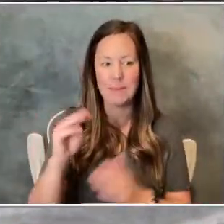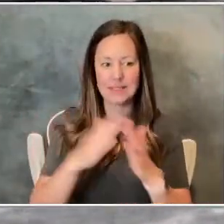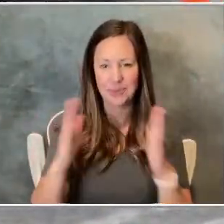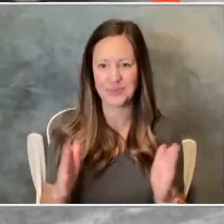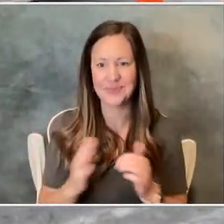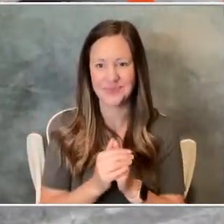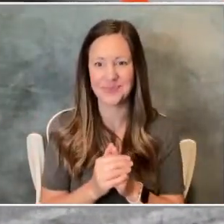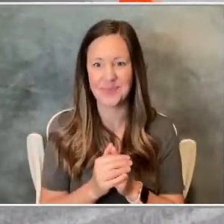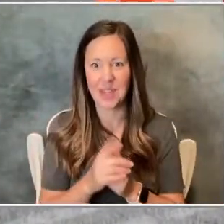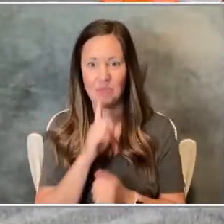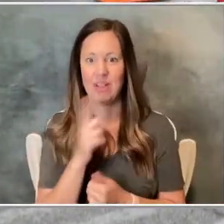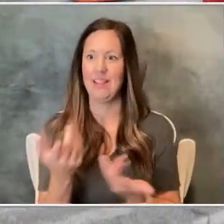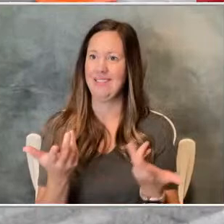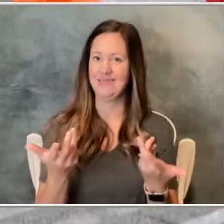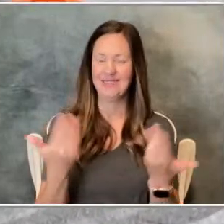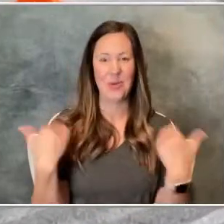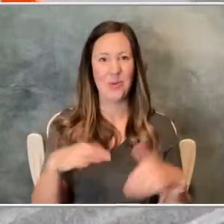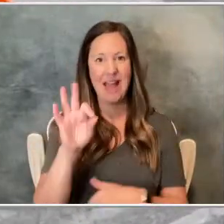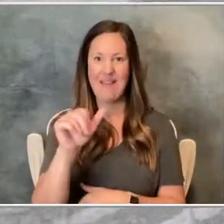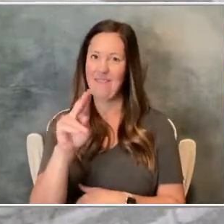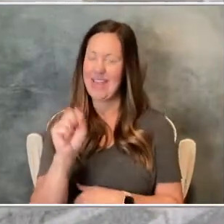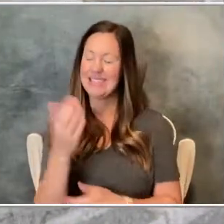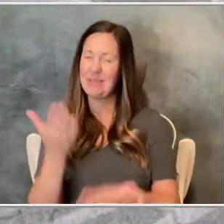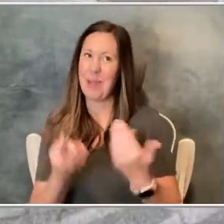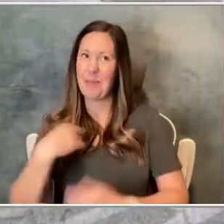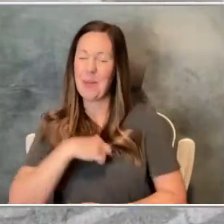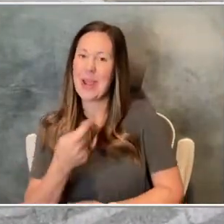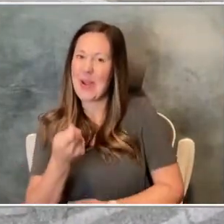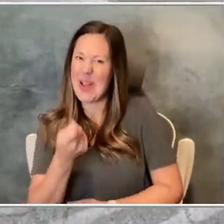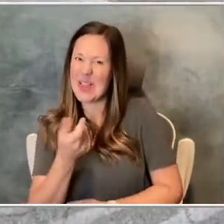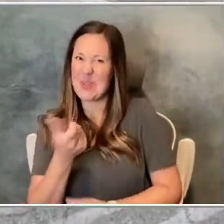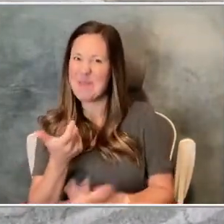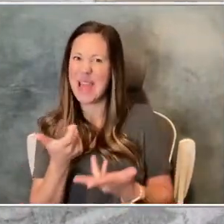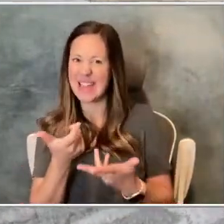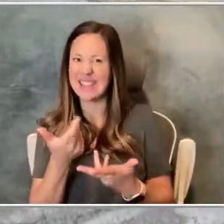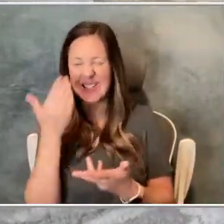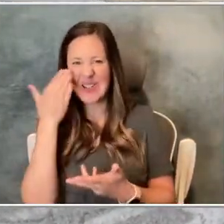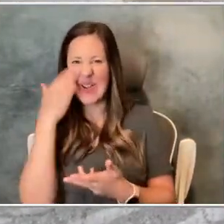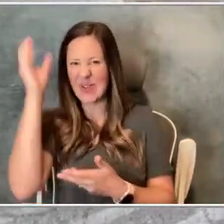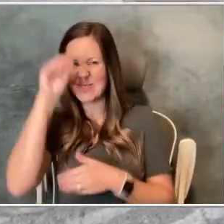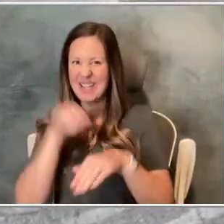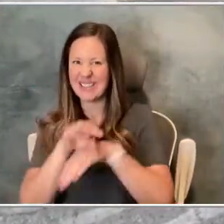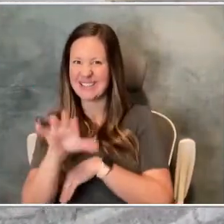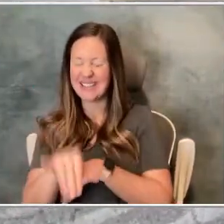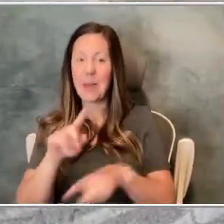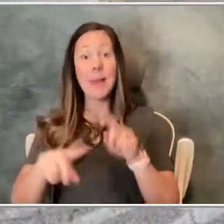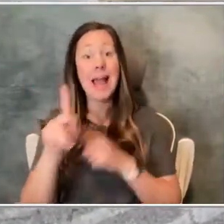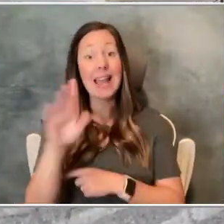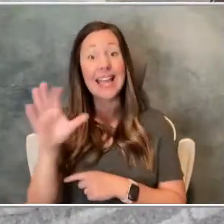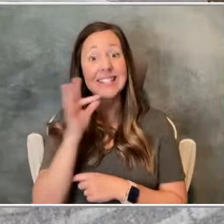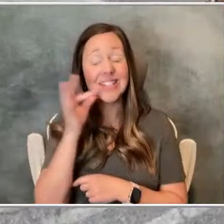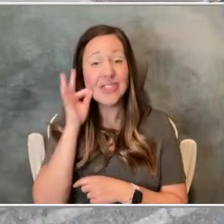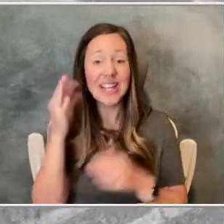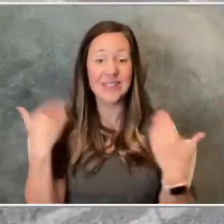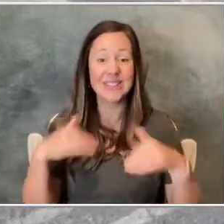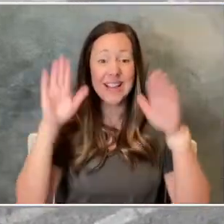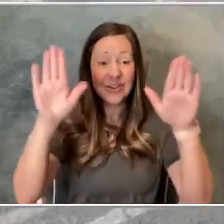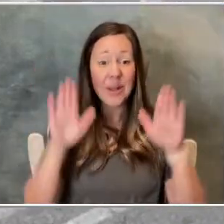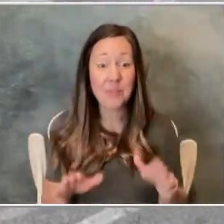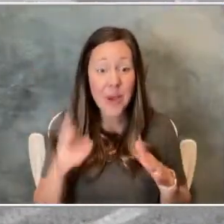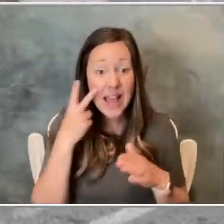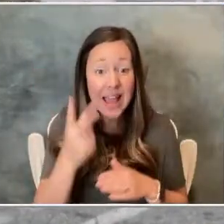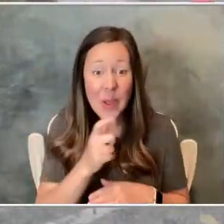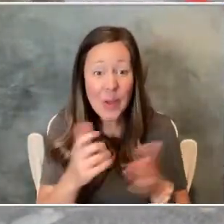better fan base. I mean, I know we might be a little biased, but the Kansas City Chiefs, this fan base is incredible. And look who just rolled up,